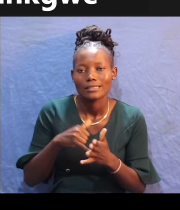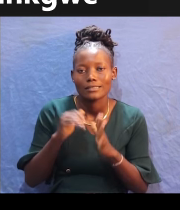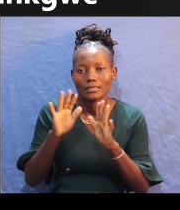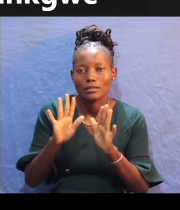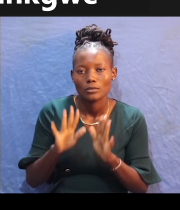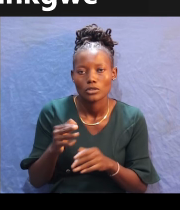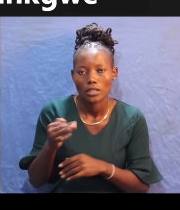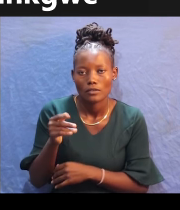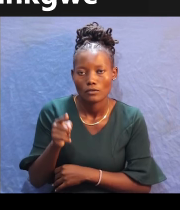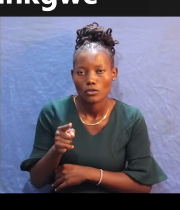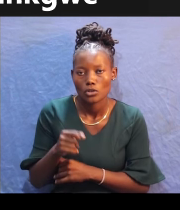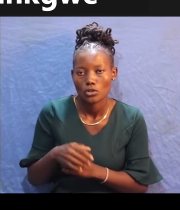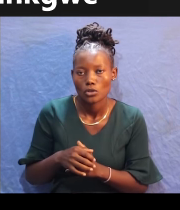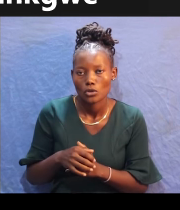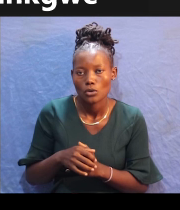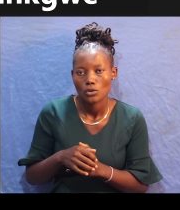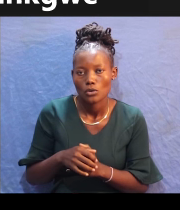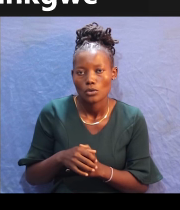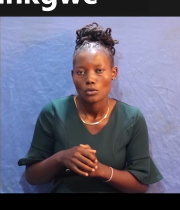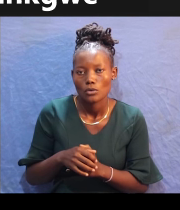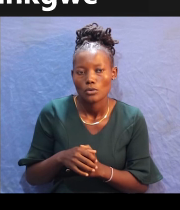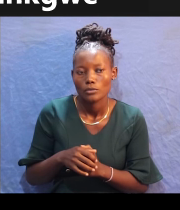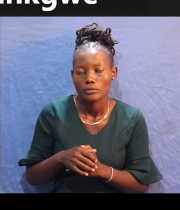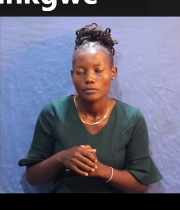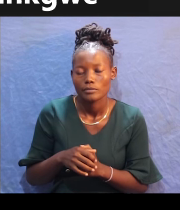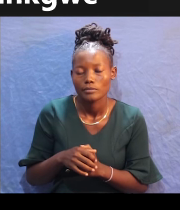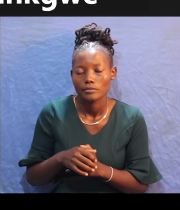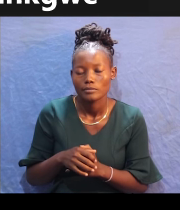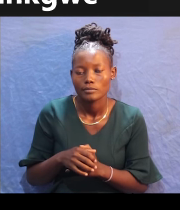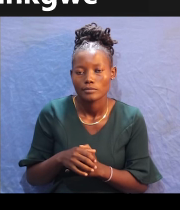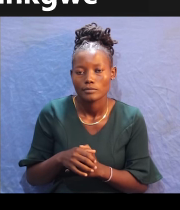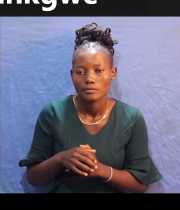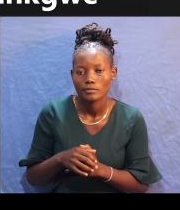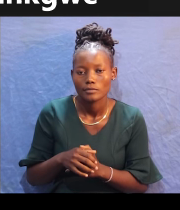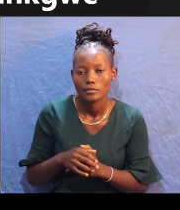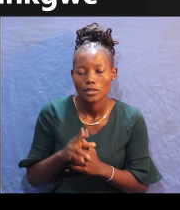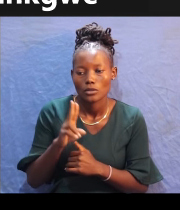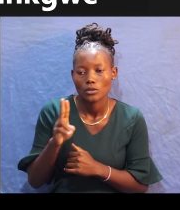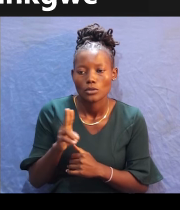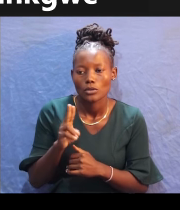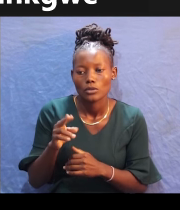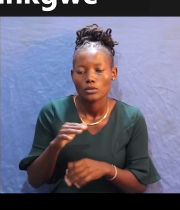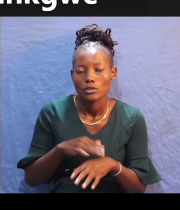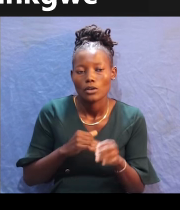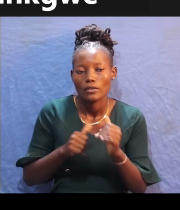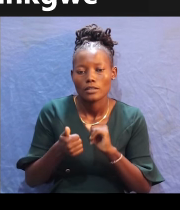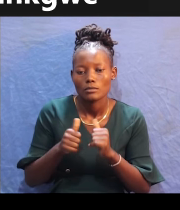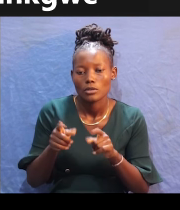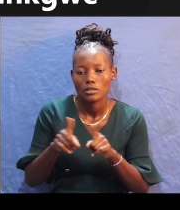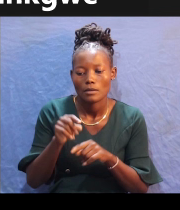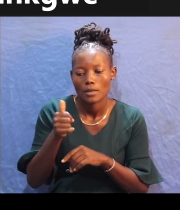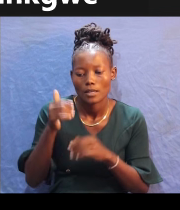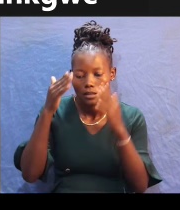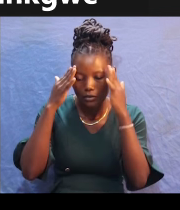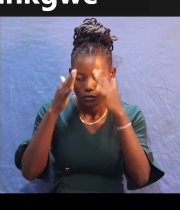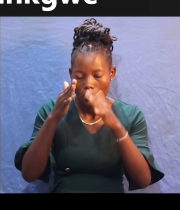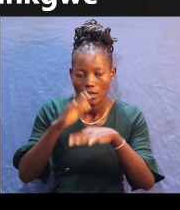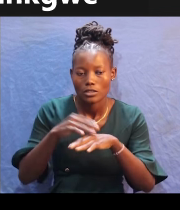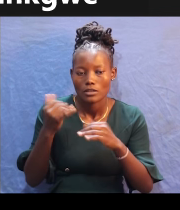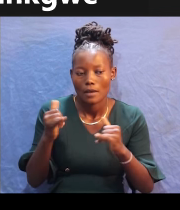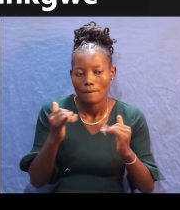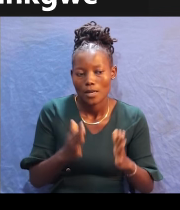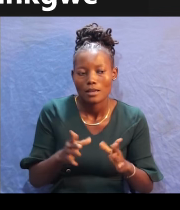to not only be focused on the sport elements in your club, but also be focused on the players and how to